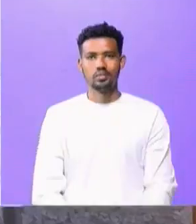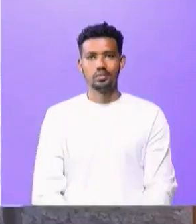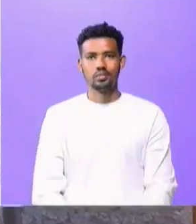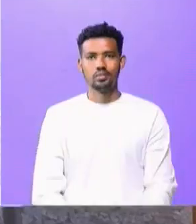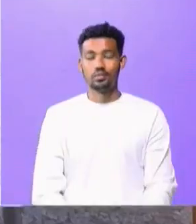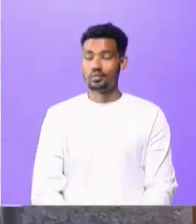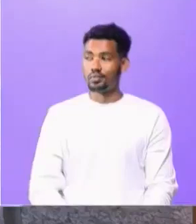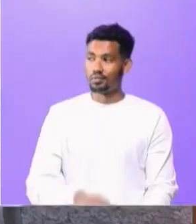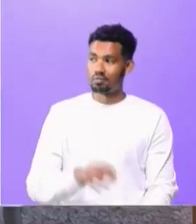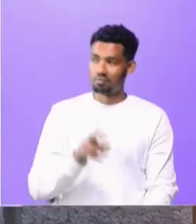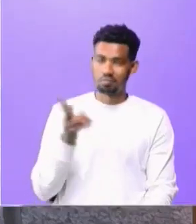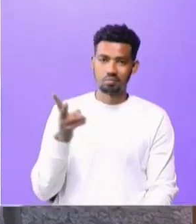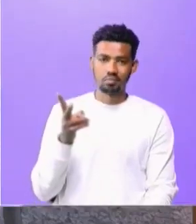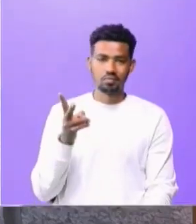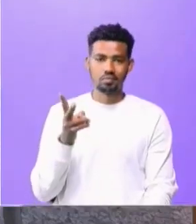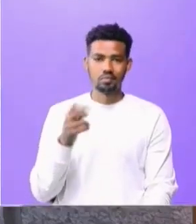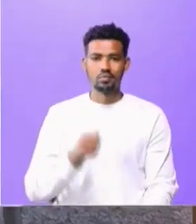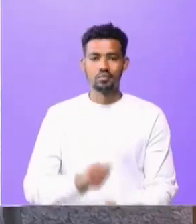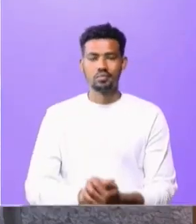Here is